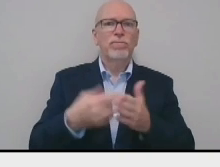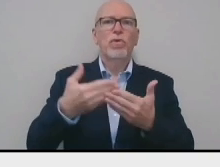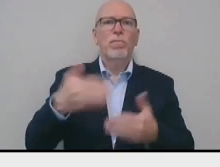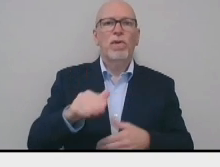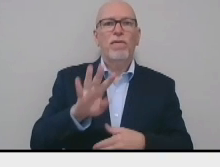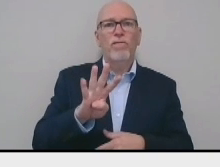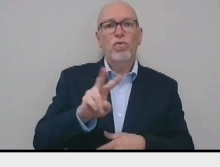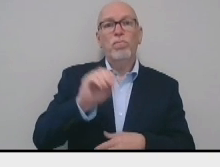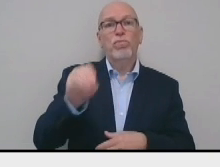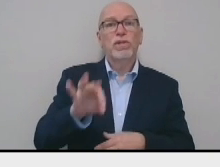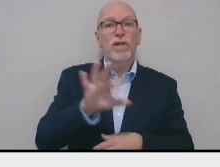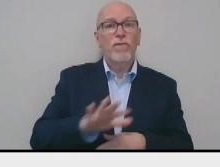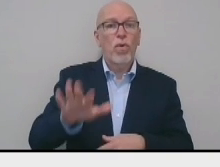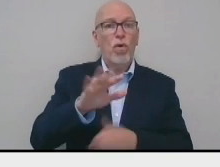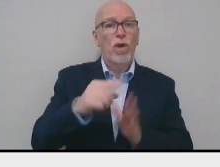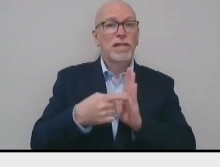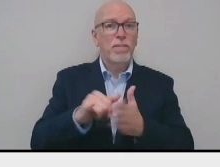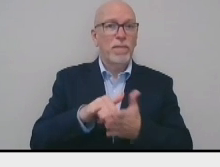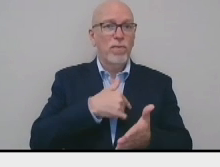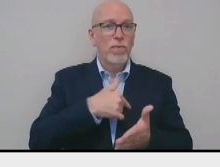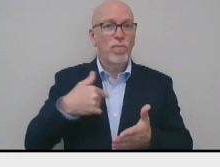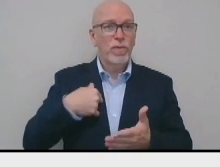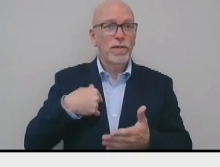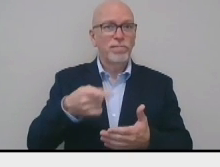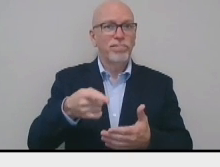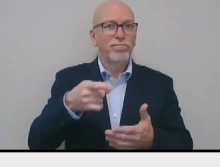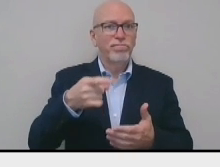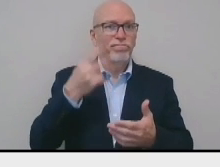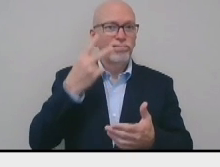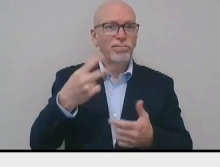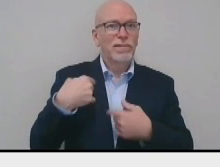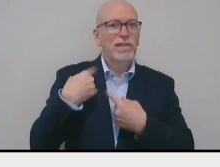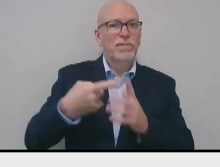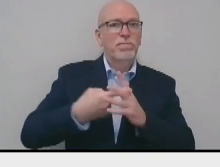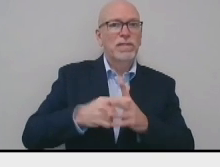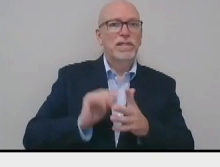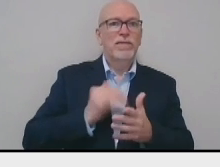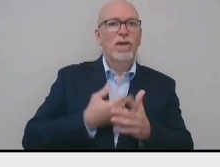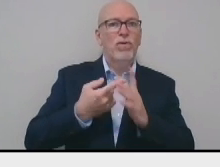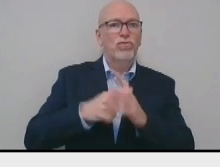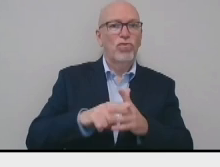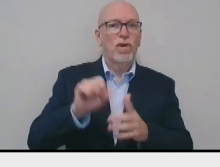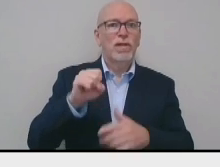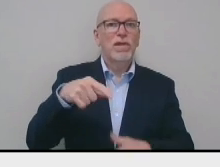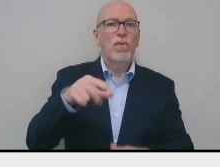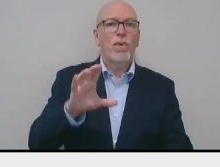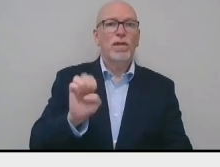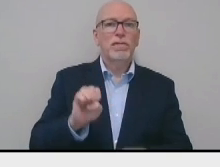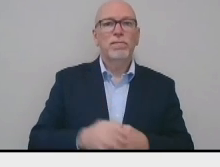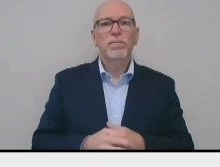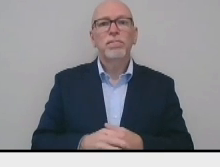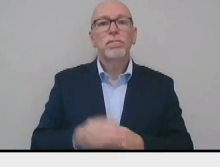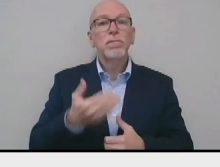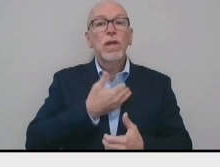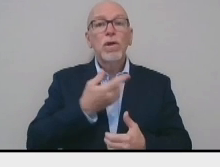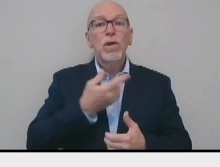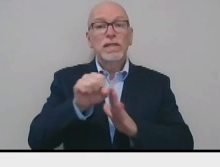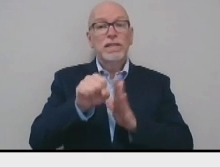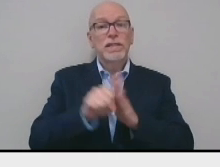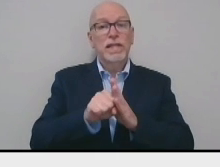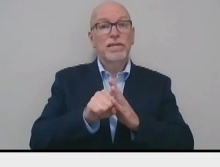of the samples that we have sequenced since the beginning of our starting to sequence. Our statewide positivity rate has